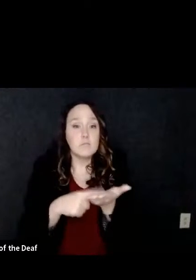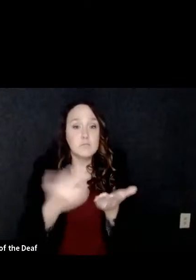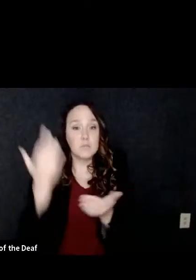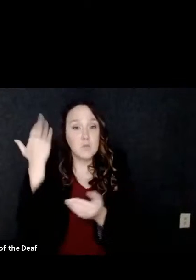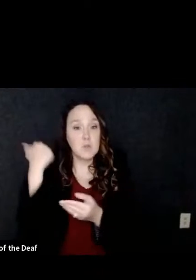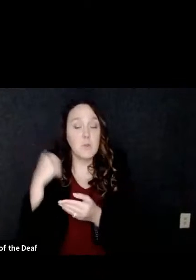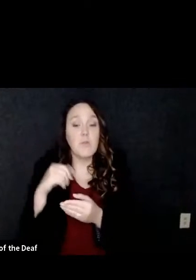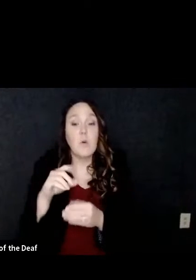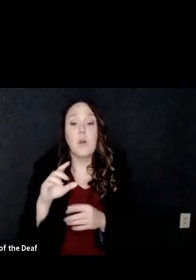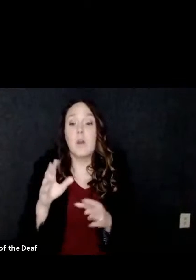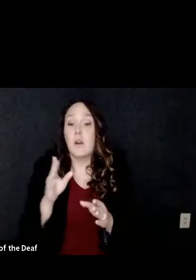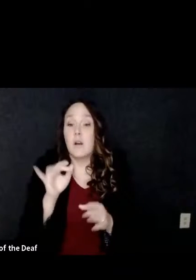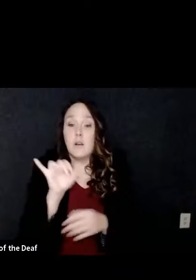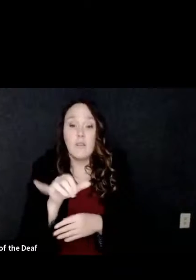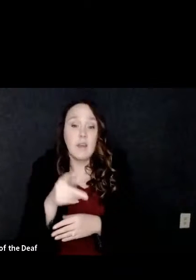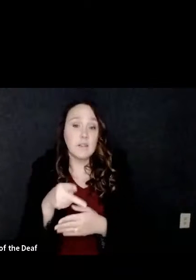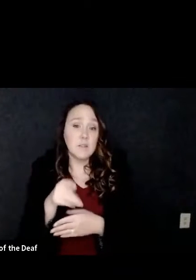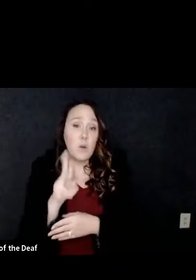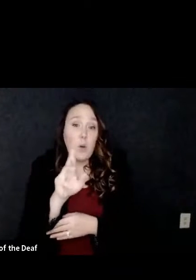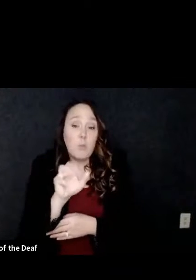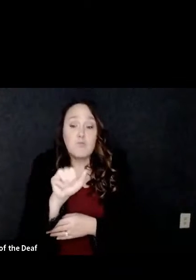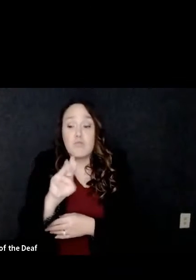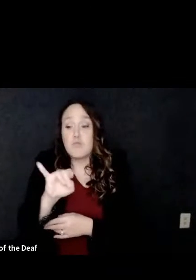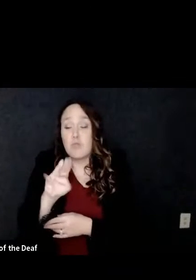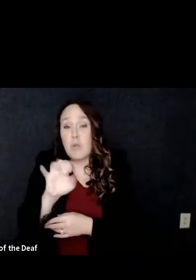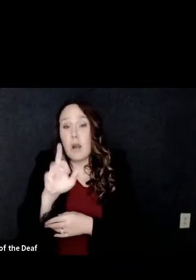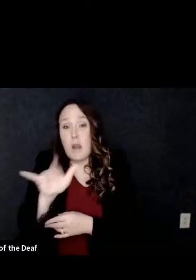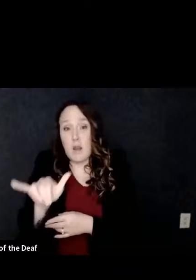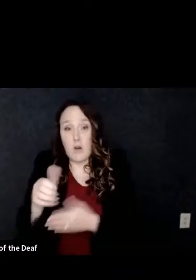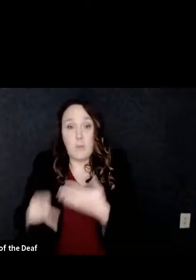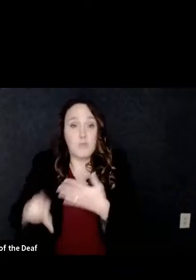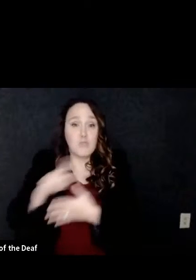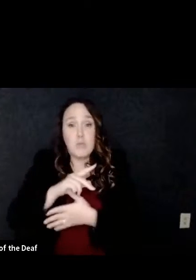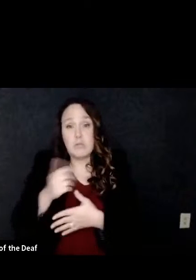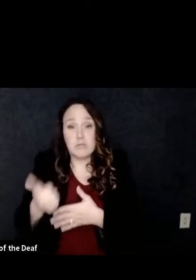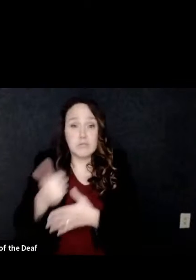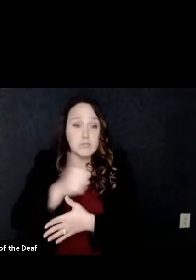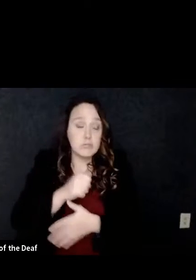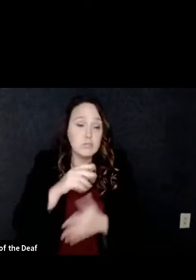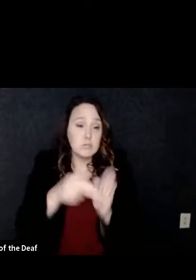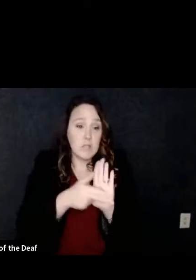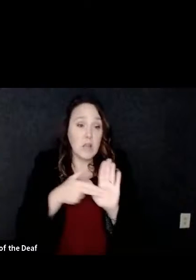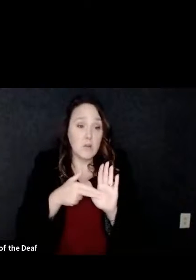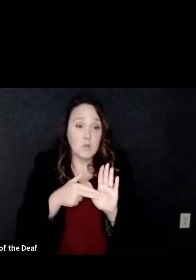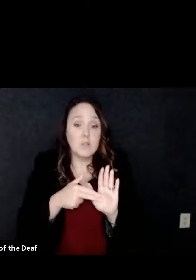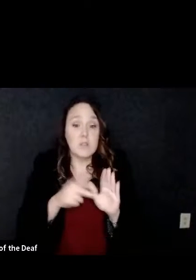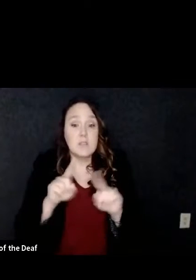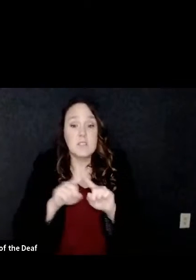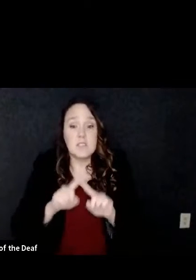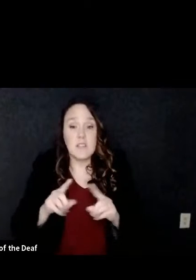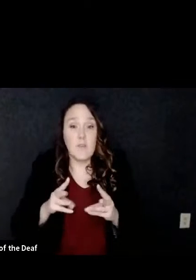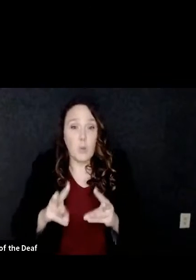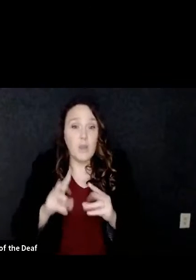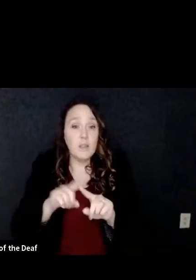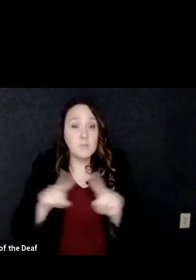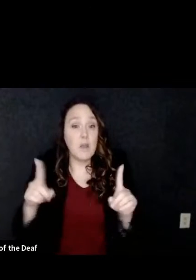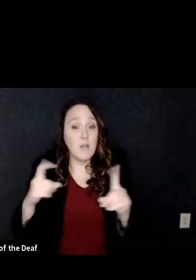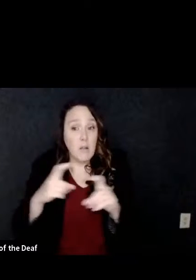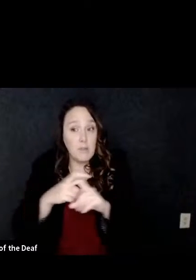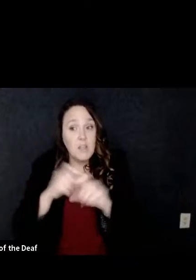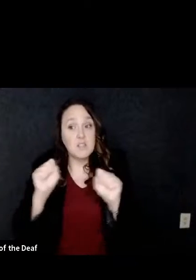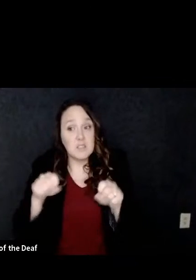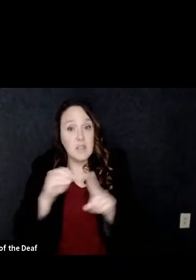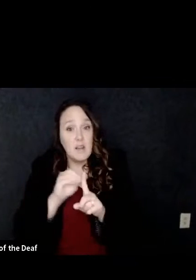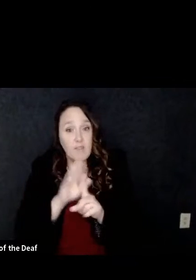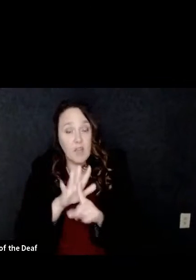it's a primary diagnosis that's on there. There's different ways to do that, and complications can have a factor as well.